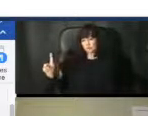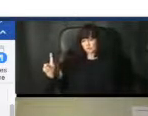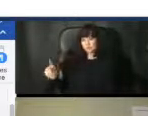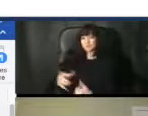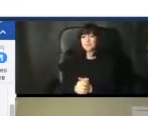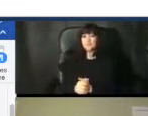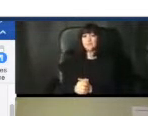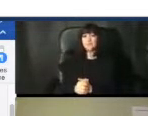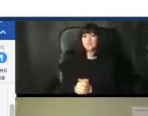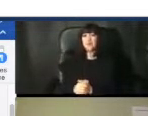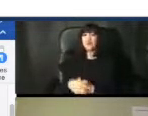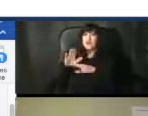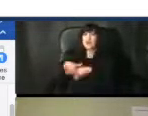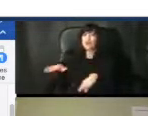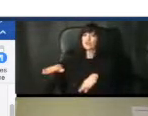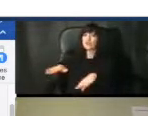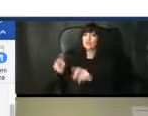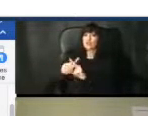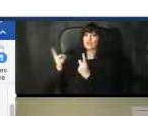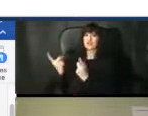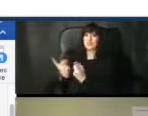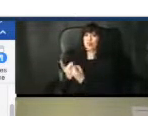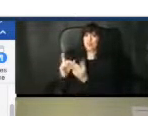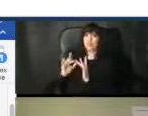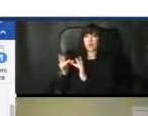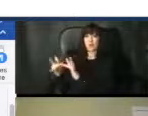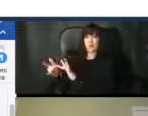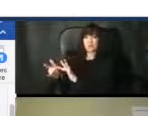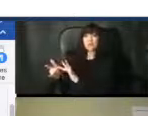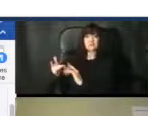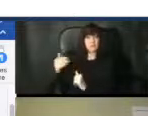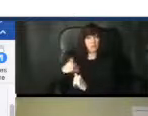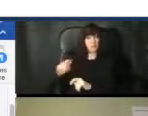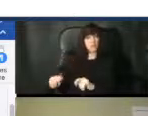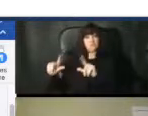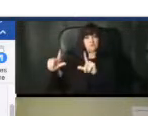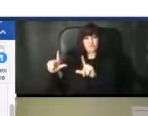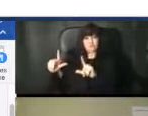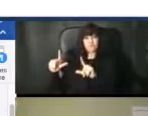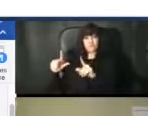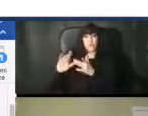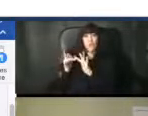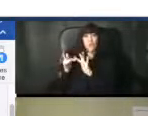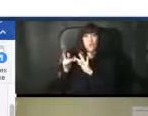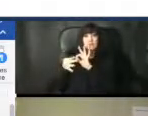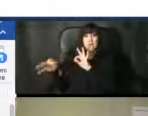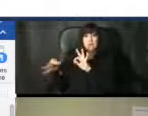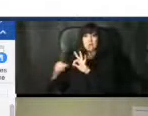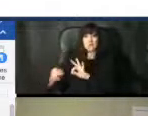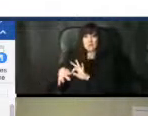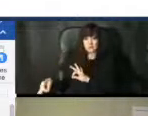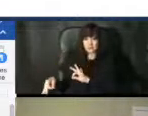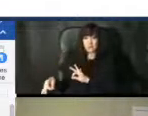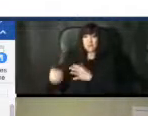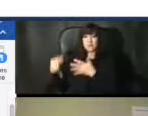website, on the Delaware Guidance website, on Champions website, we've all posted resources for families, for themselves